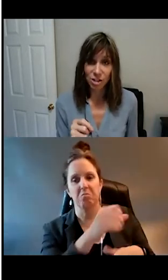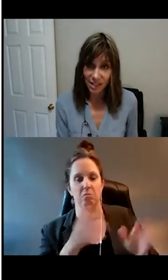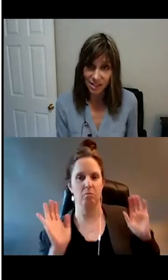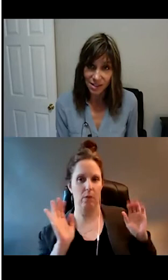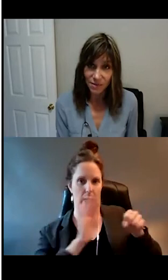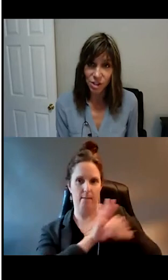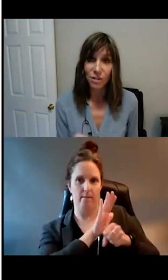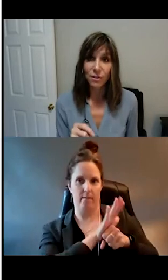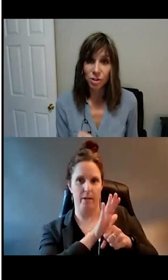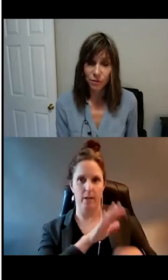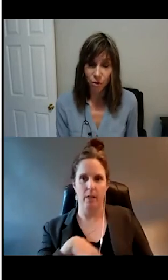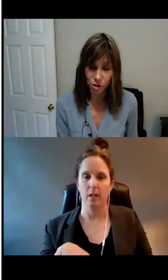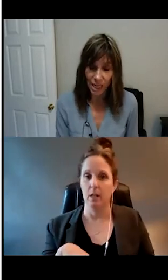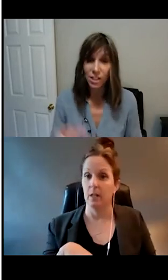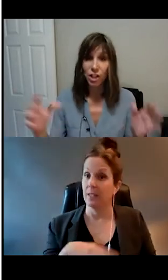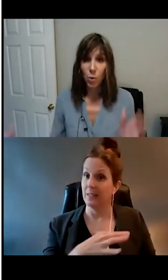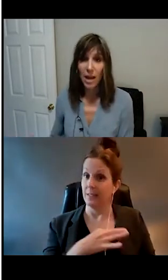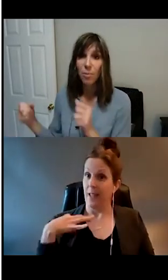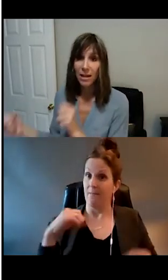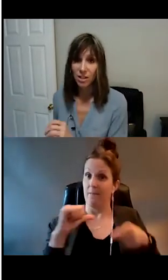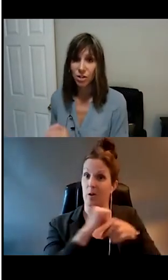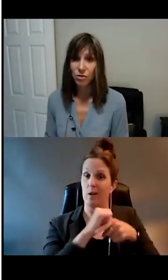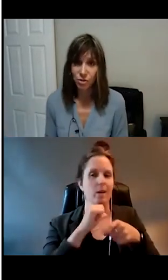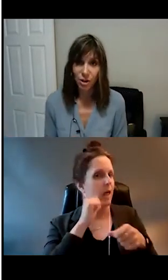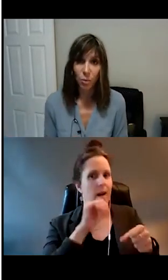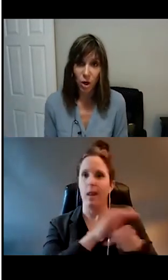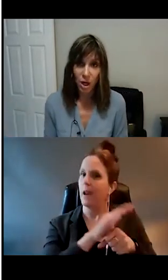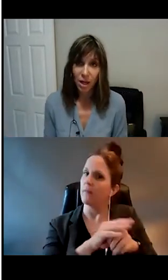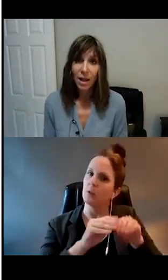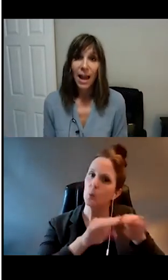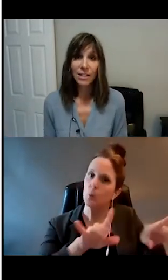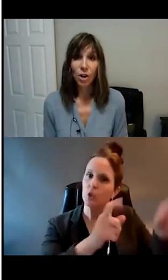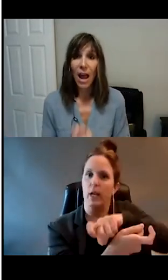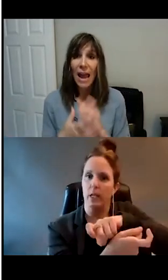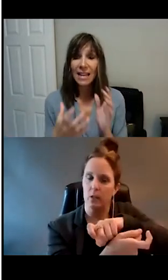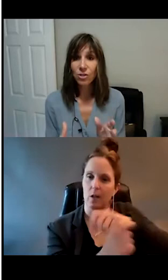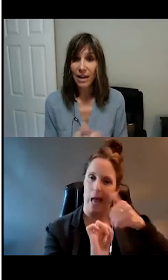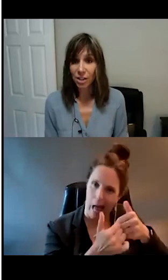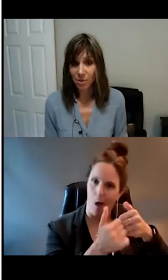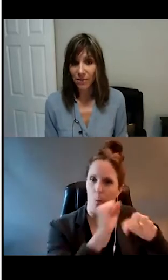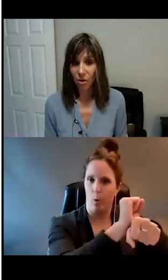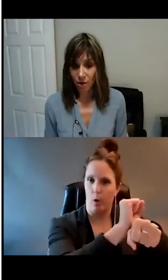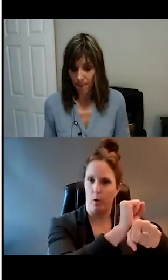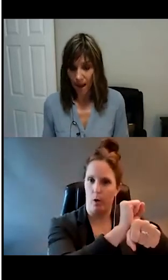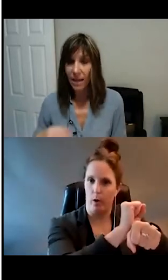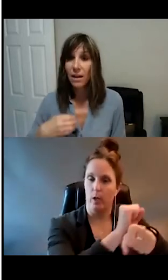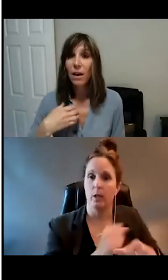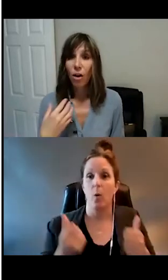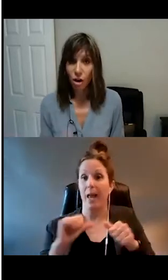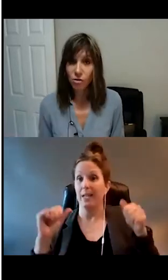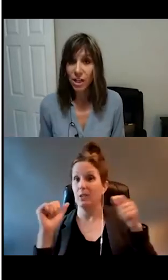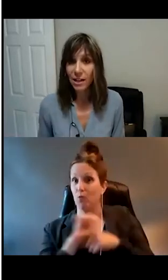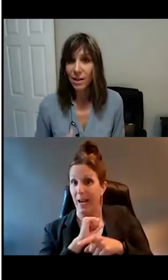training is actually insufficient for changing the way practitioners do their work. And so any training should be followed up